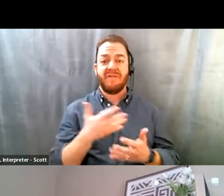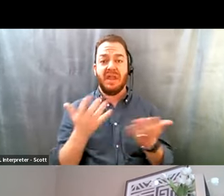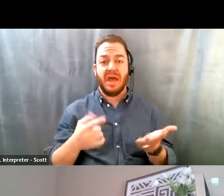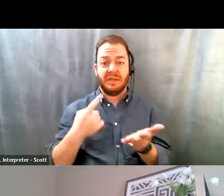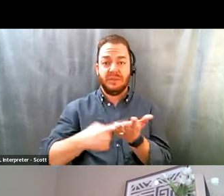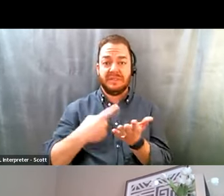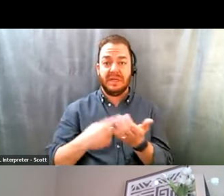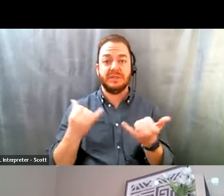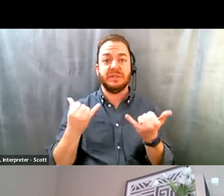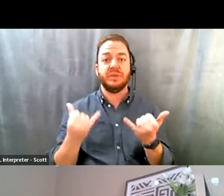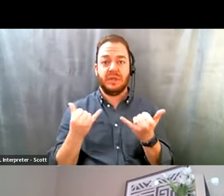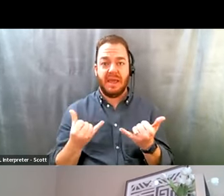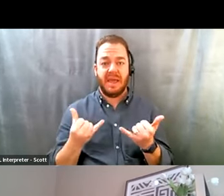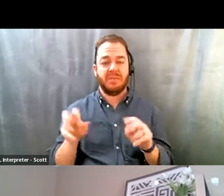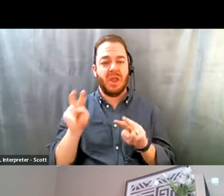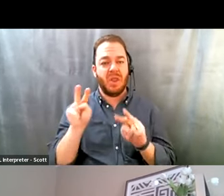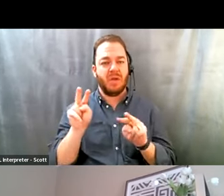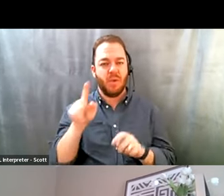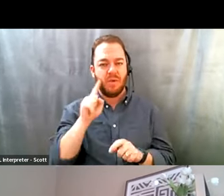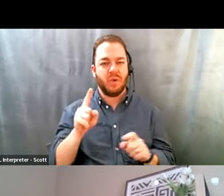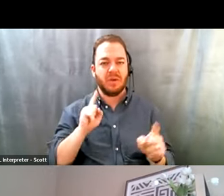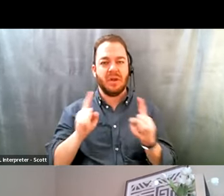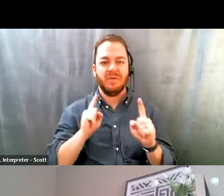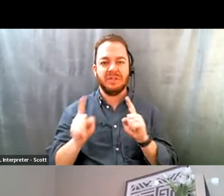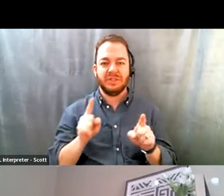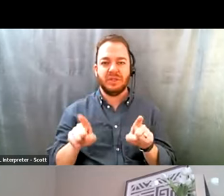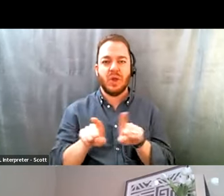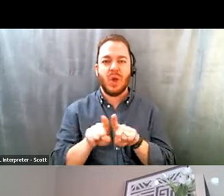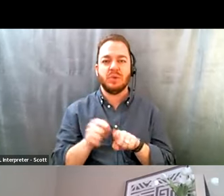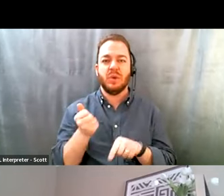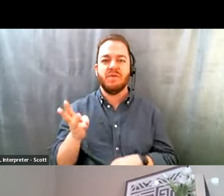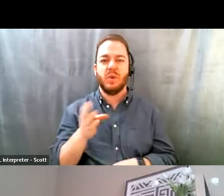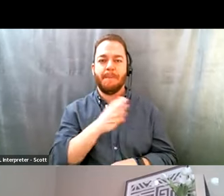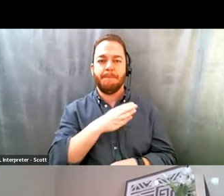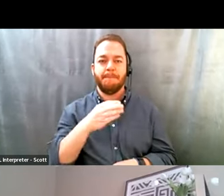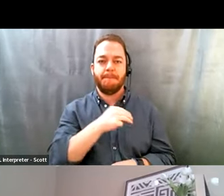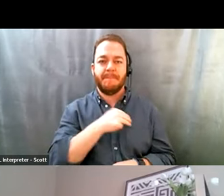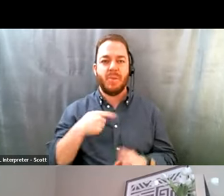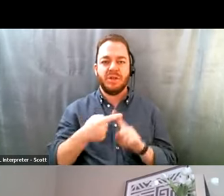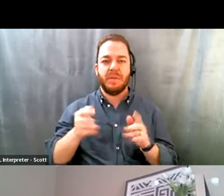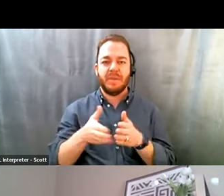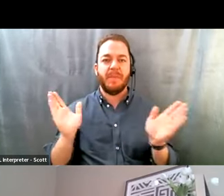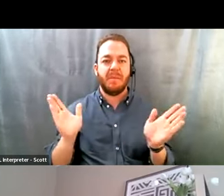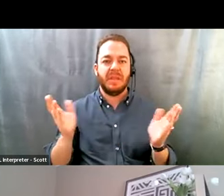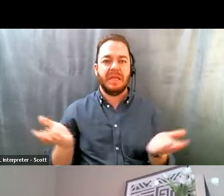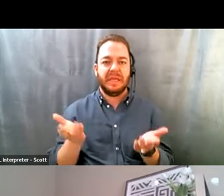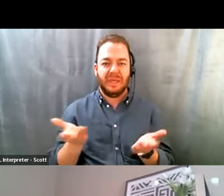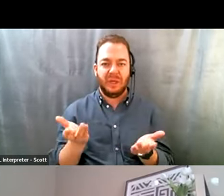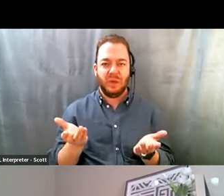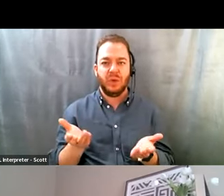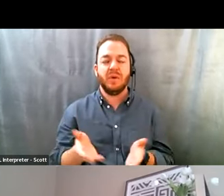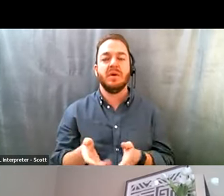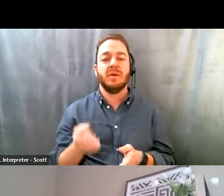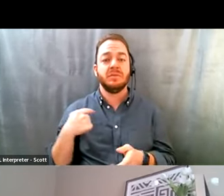discuss today. I'm really looking forward to the conversations. And we also have a couple members of the public here. And as we go through